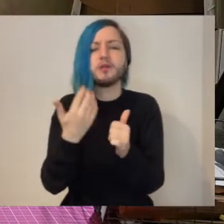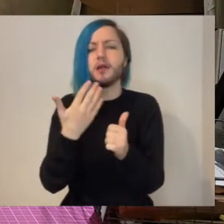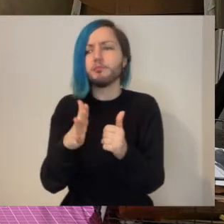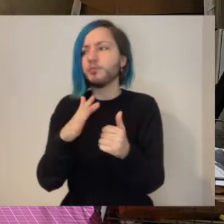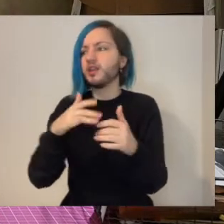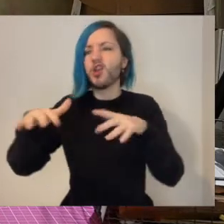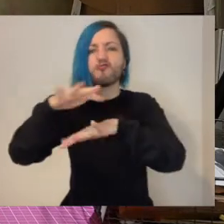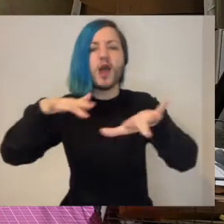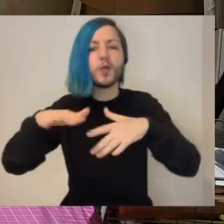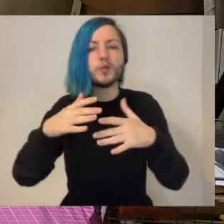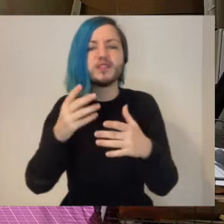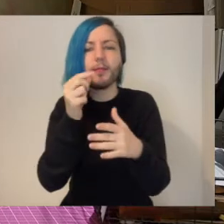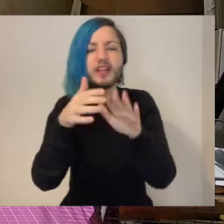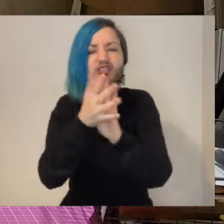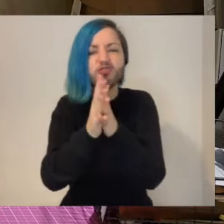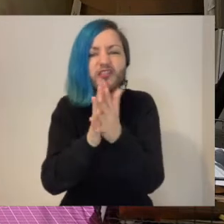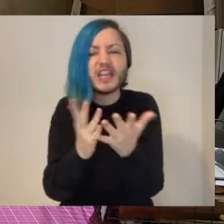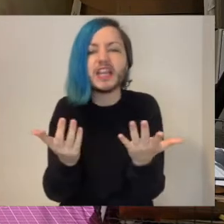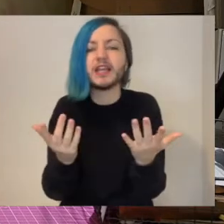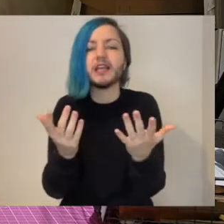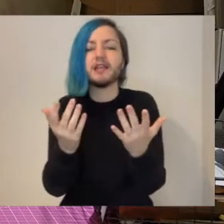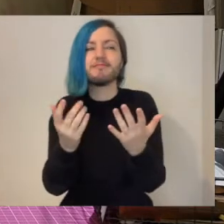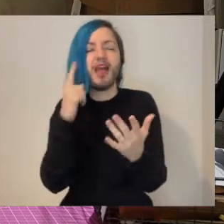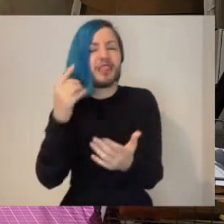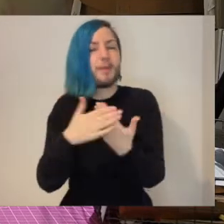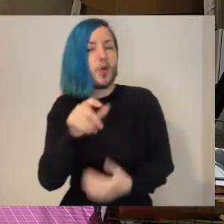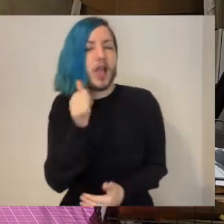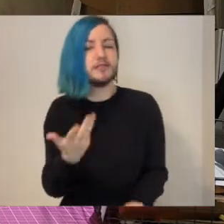age to them, so if they're a bit scruffy, I think they're nicer.